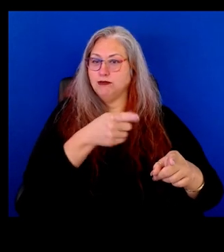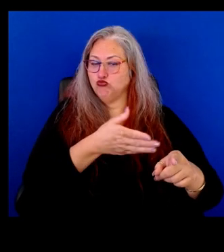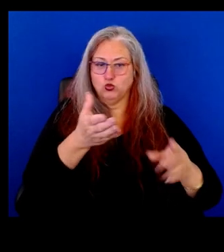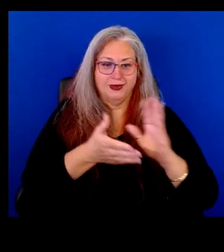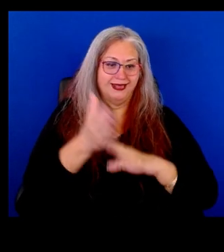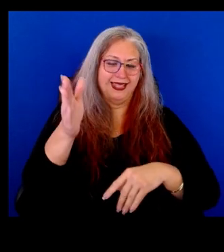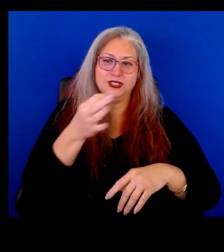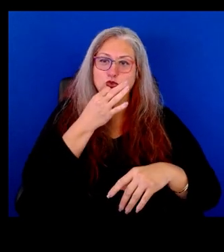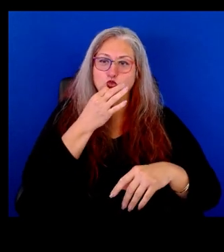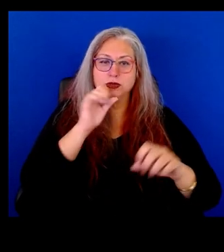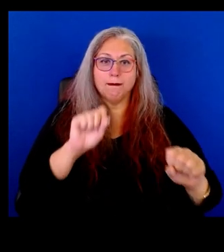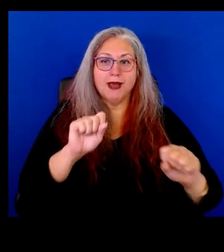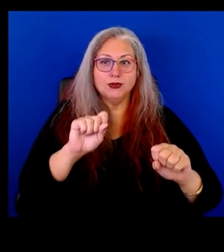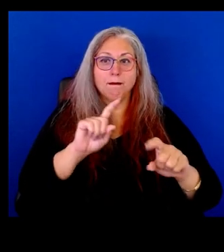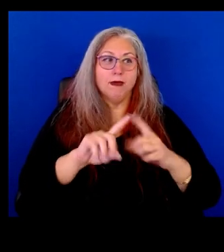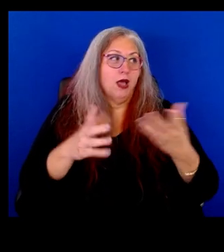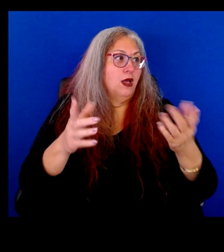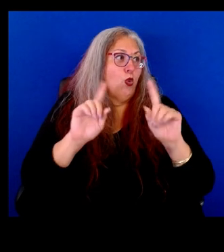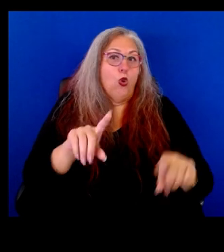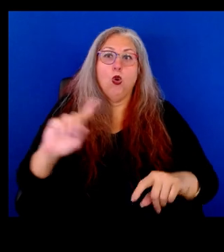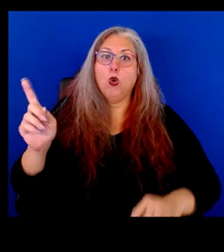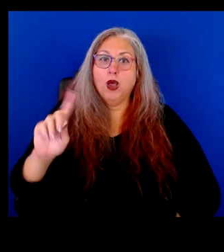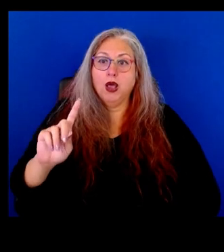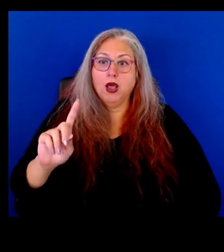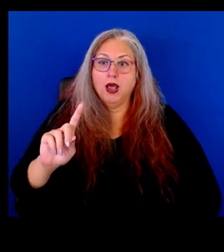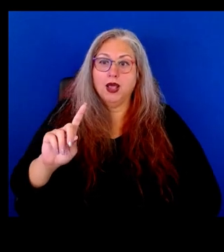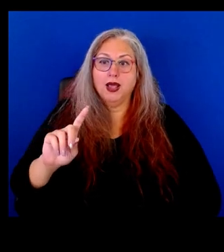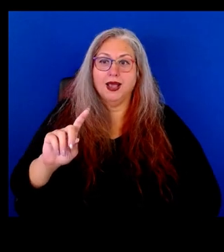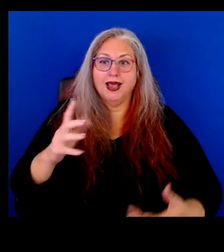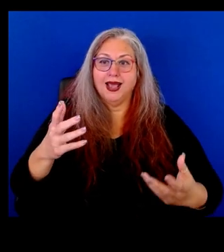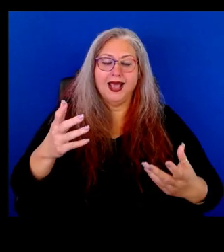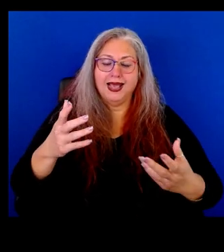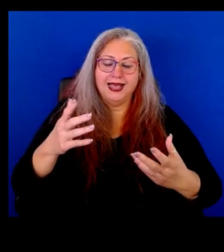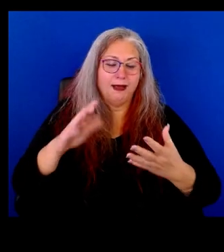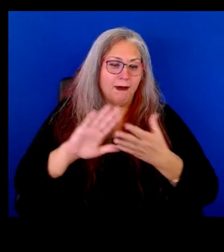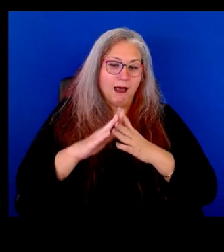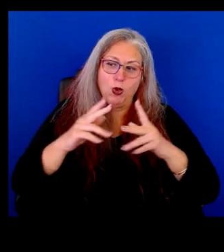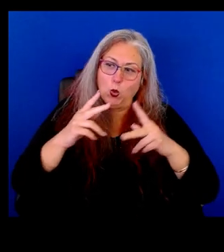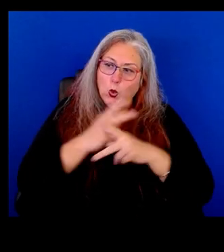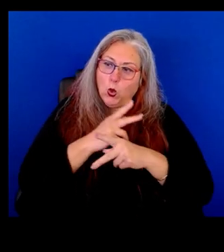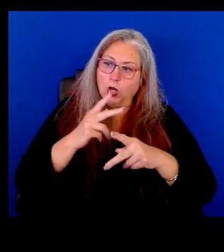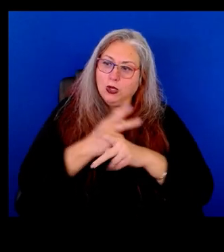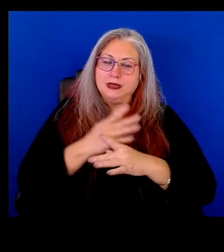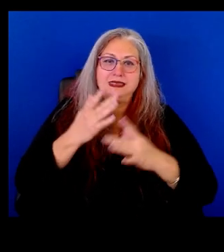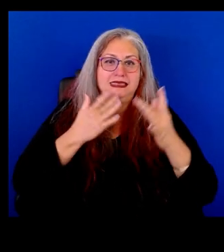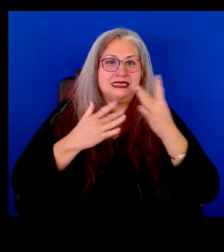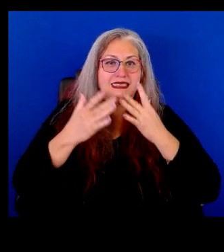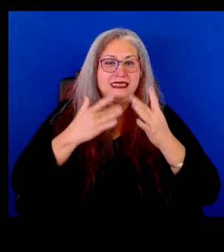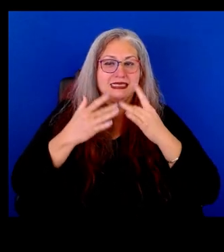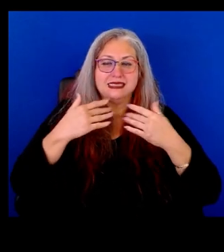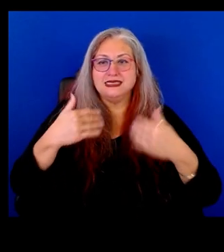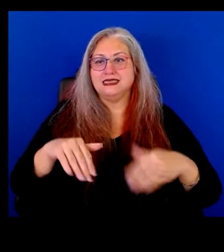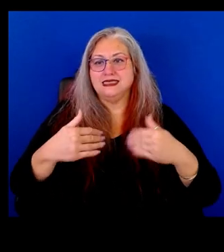should leave as soon as possible. But where to? This is, it cannot be get more desperate than